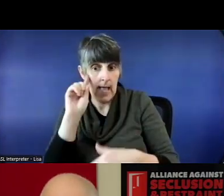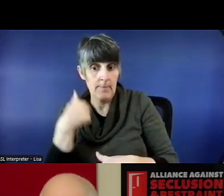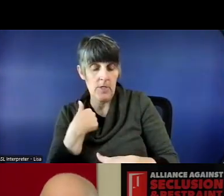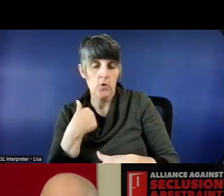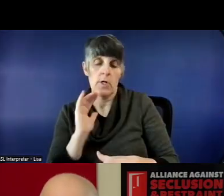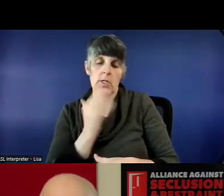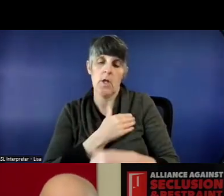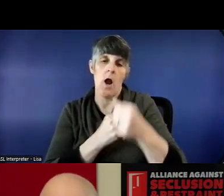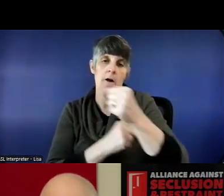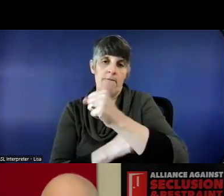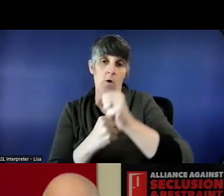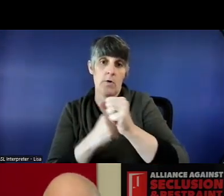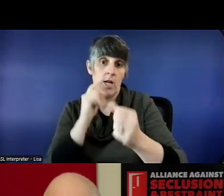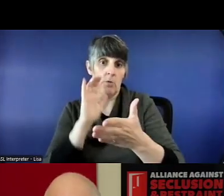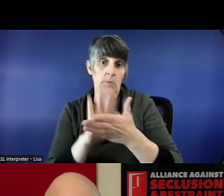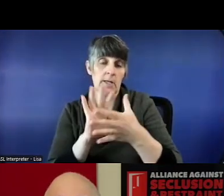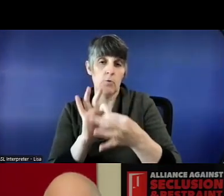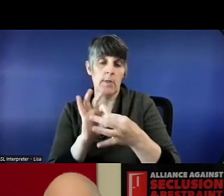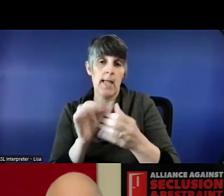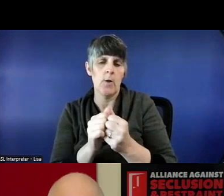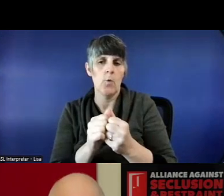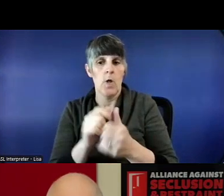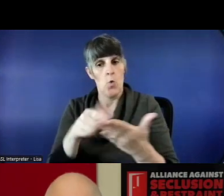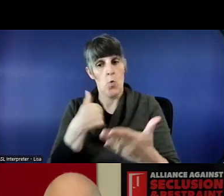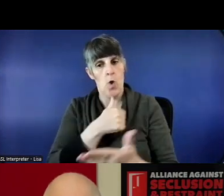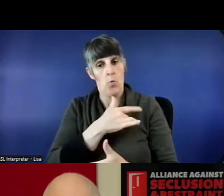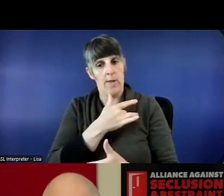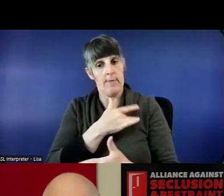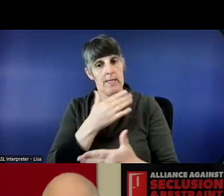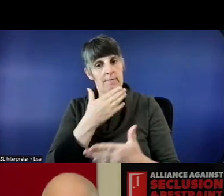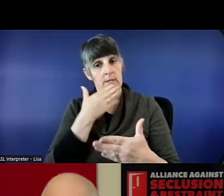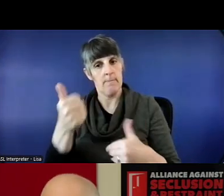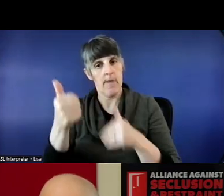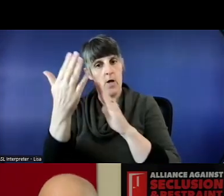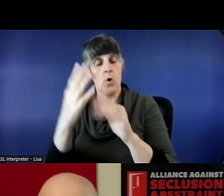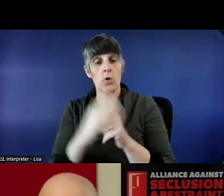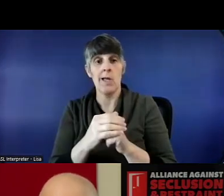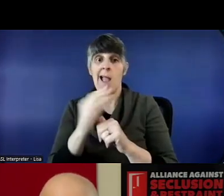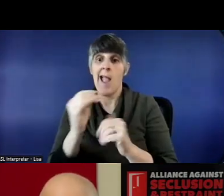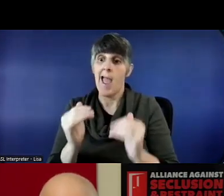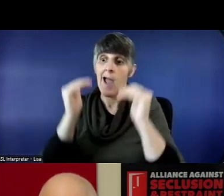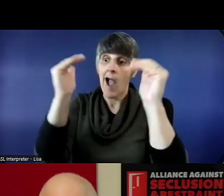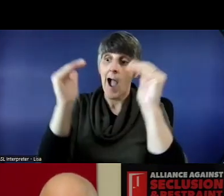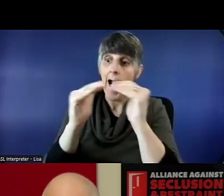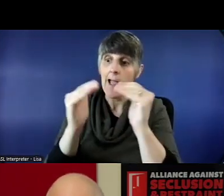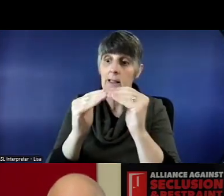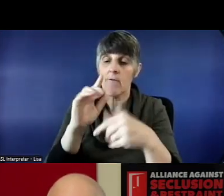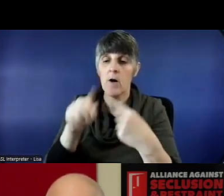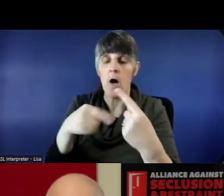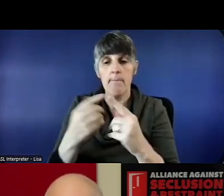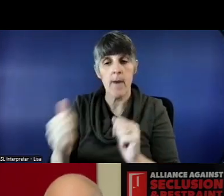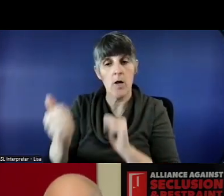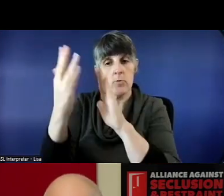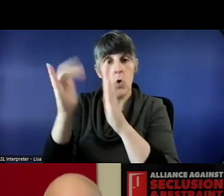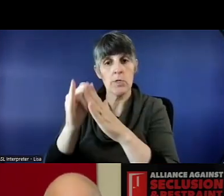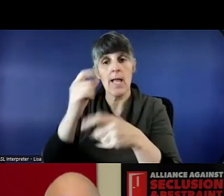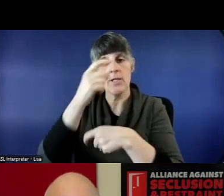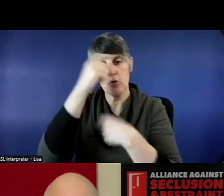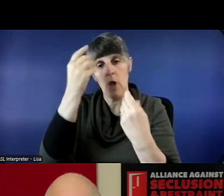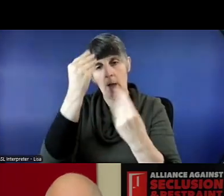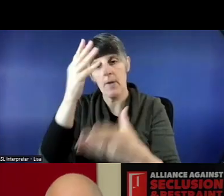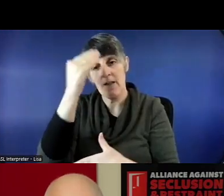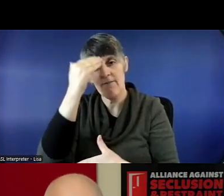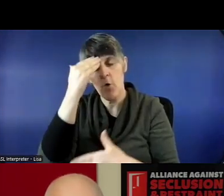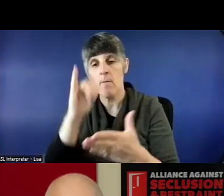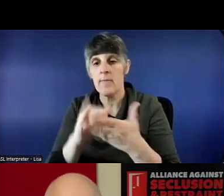our foundational beliefs around what we believe is a better approach. And at a high level, it's about an approach that's trauma informed,